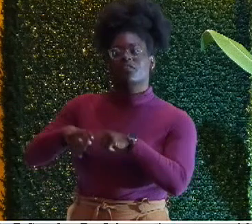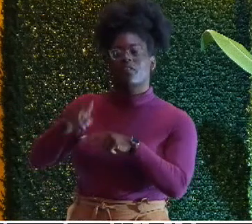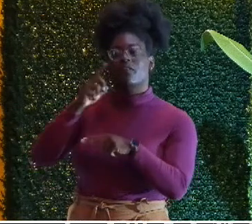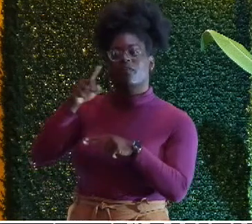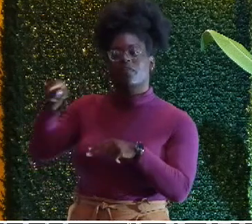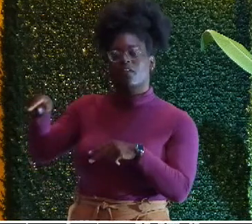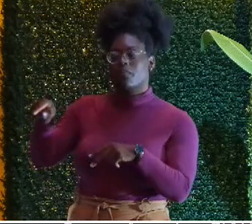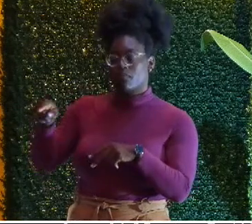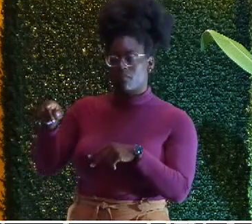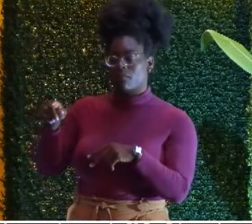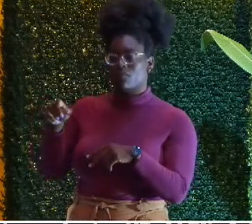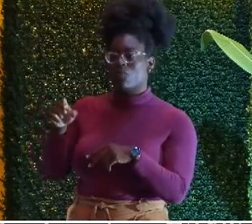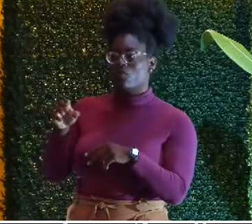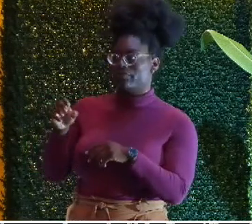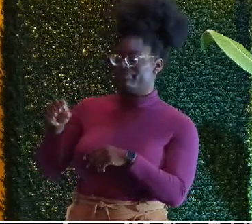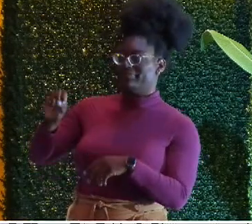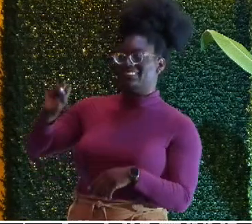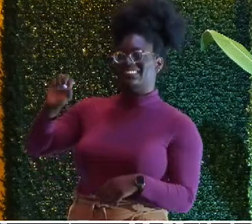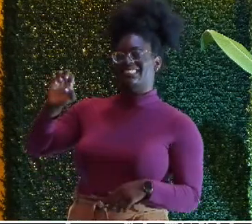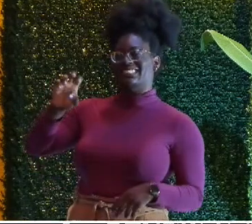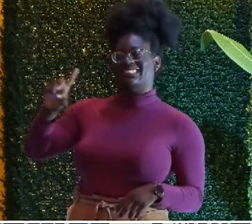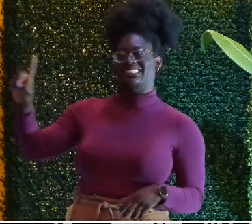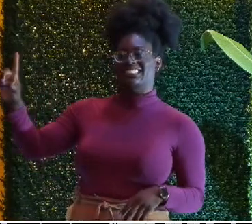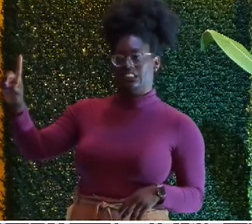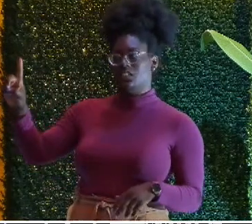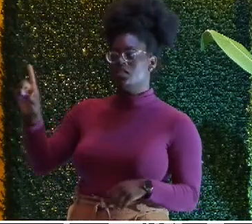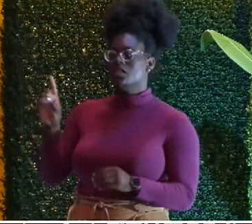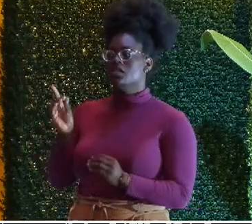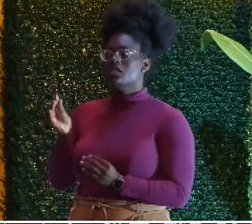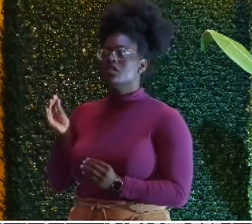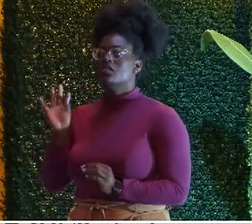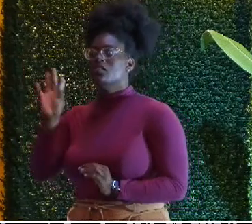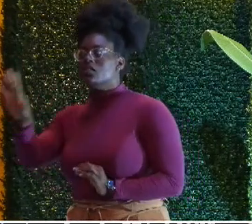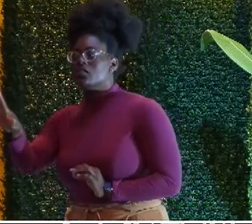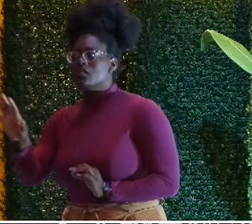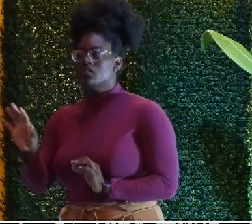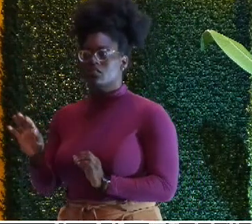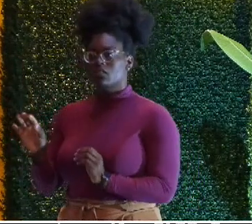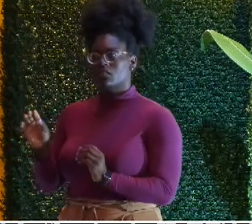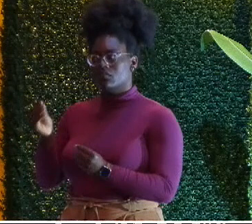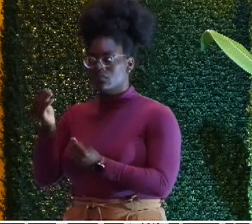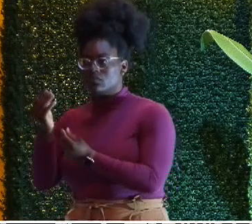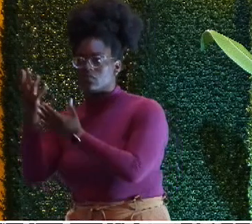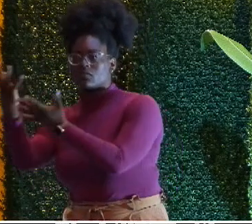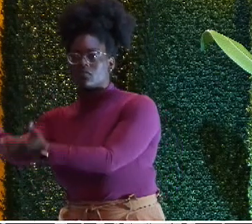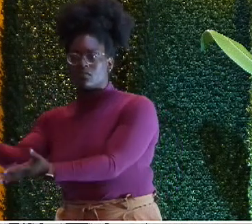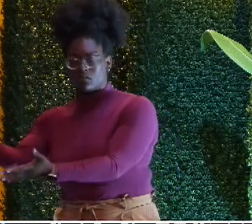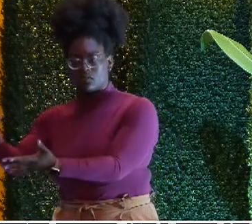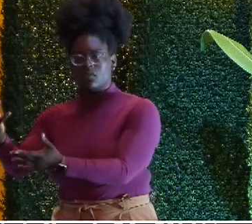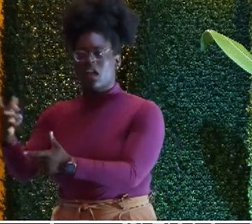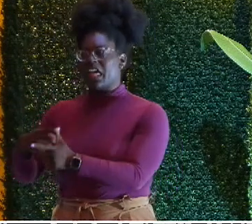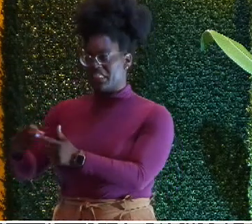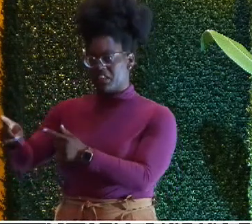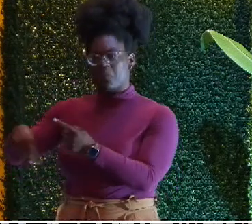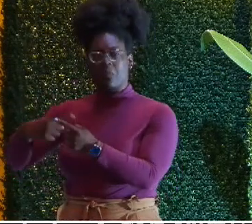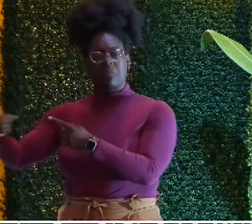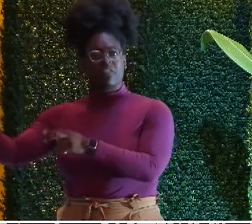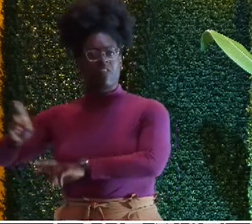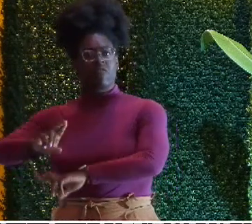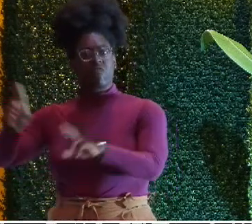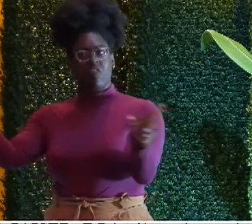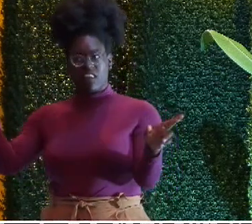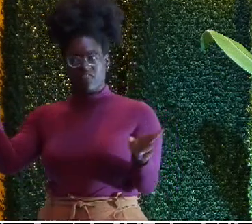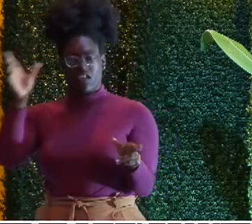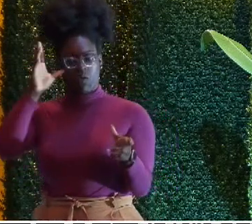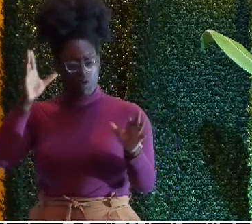to drop. You don't need to change them. Please do not waste your time and energy trying to change them.